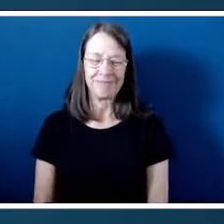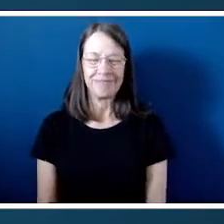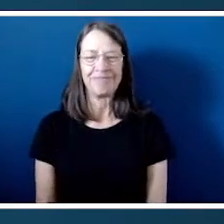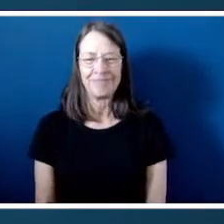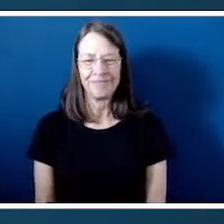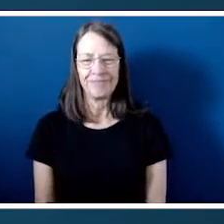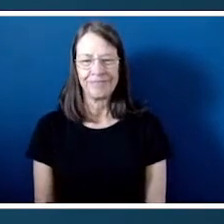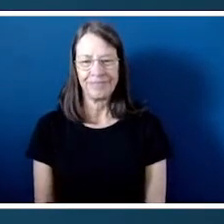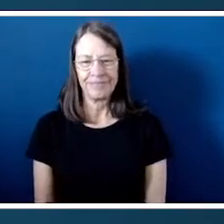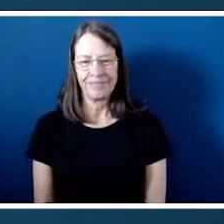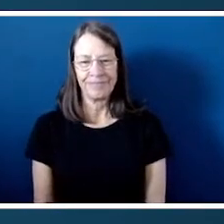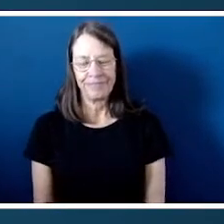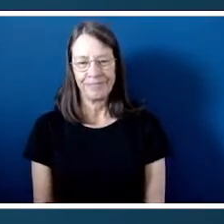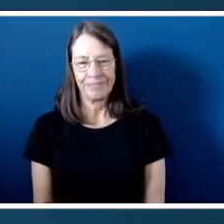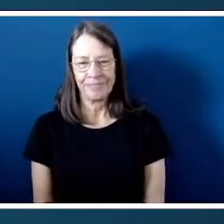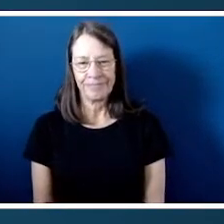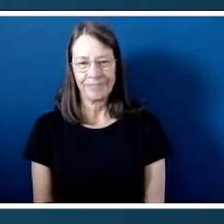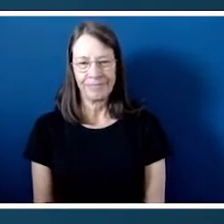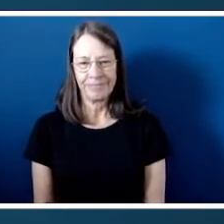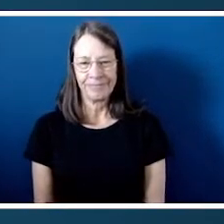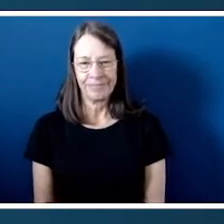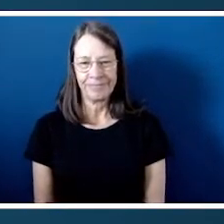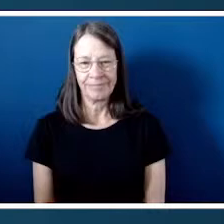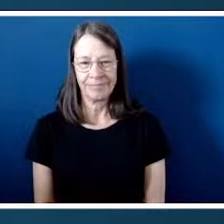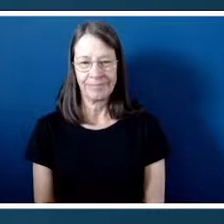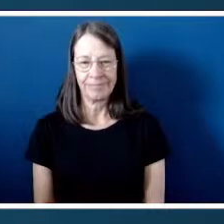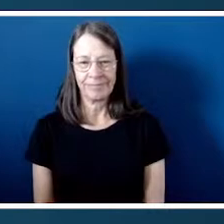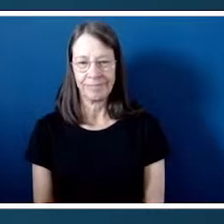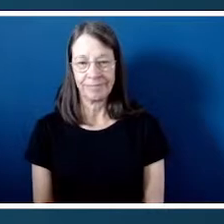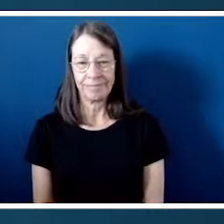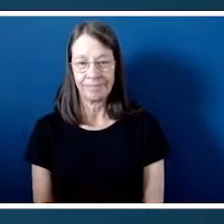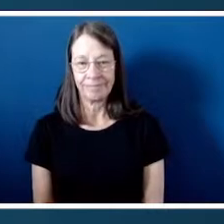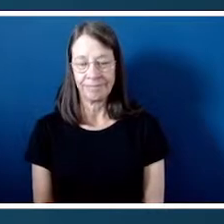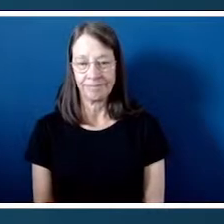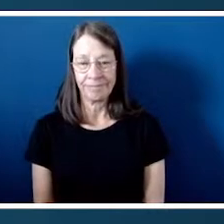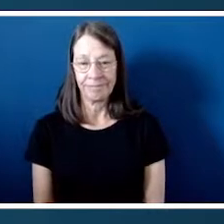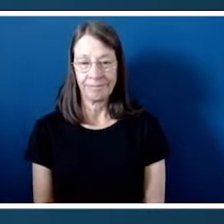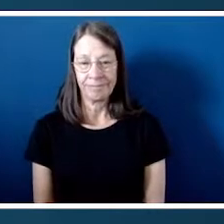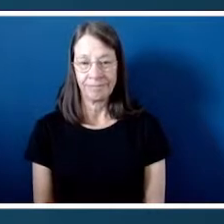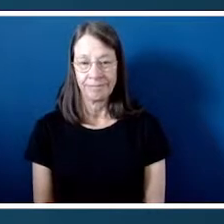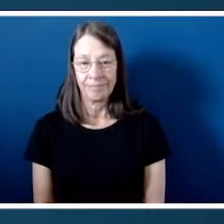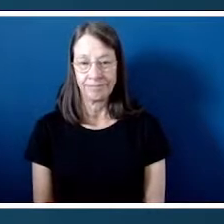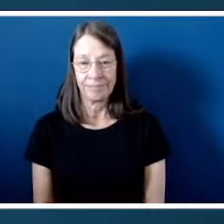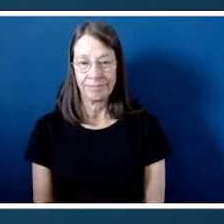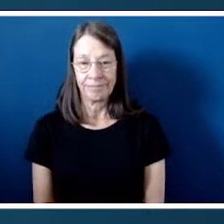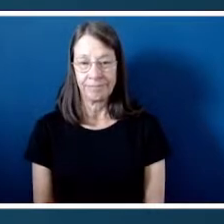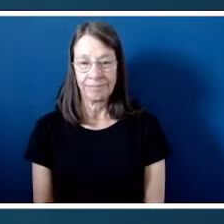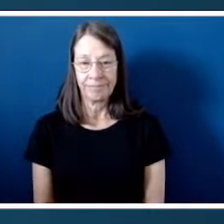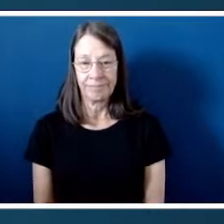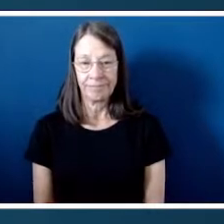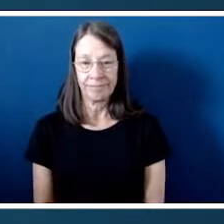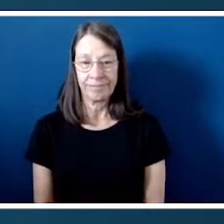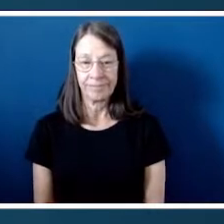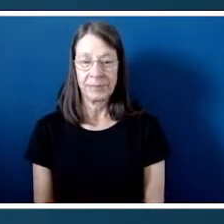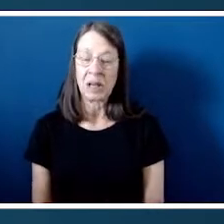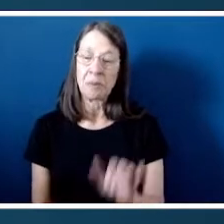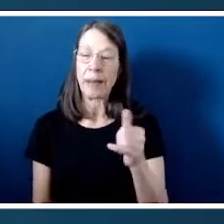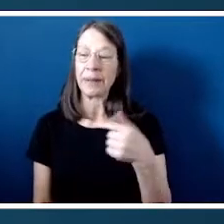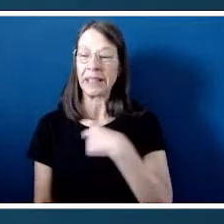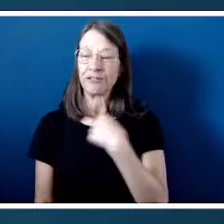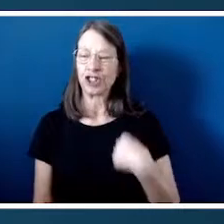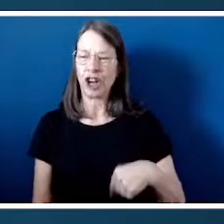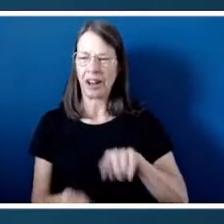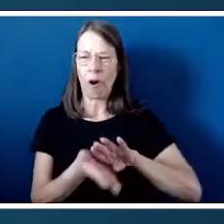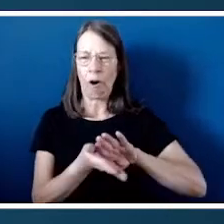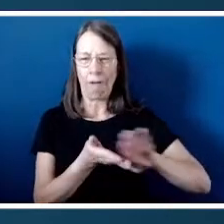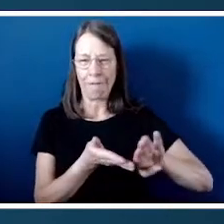Again, I don't see, you may take out China for a while, but if you look at India,